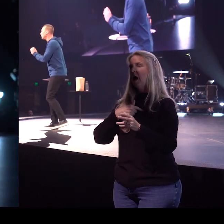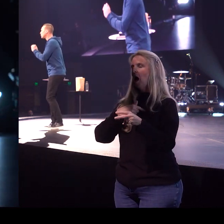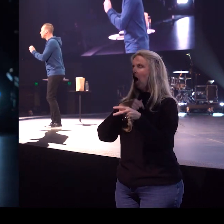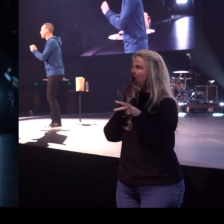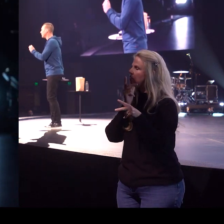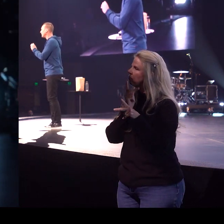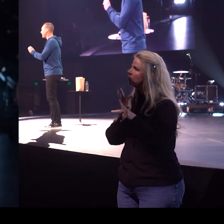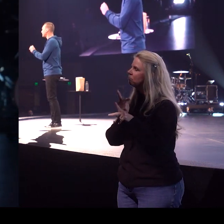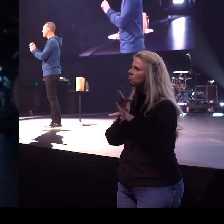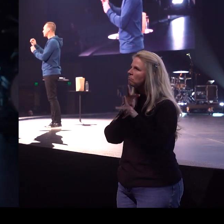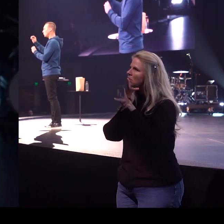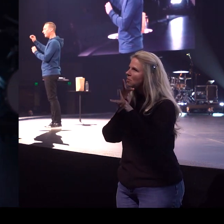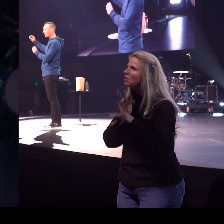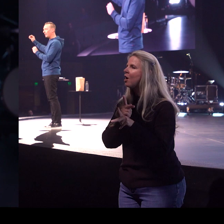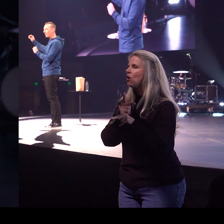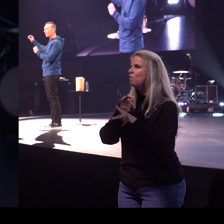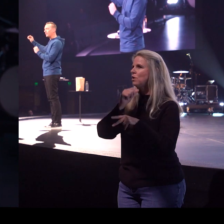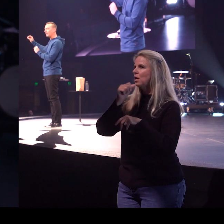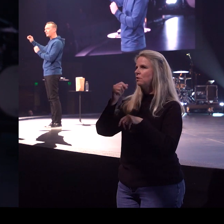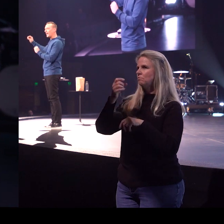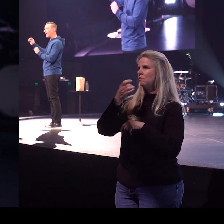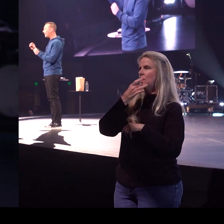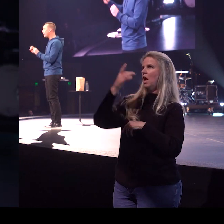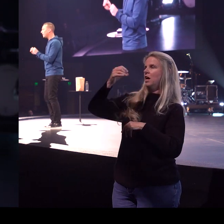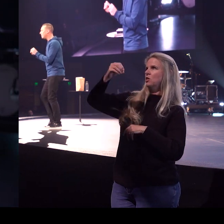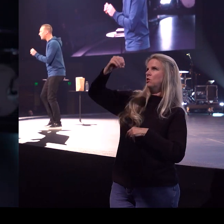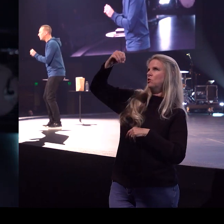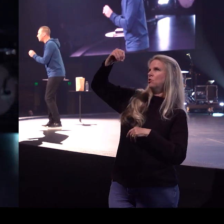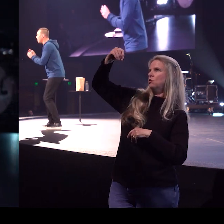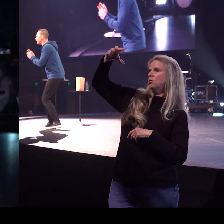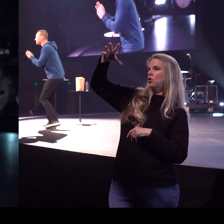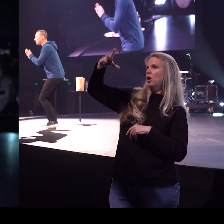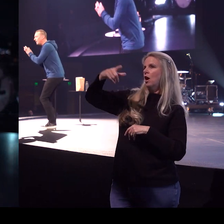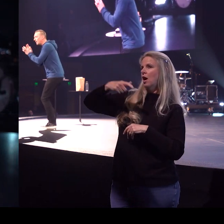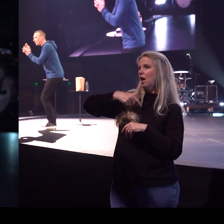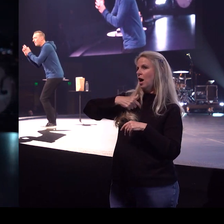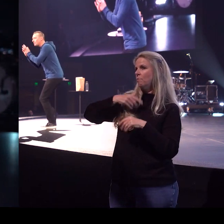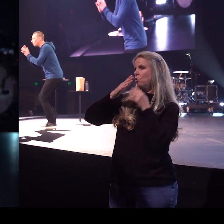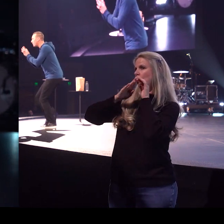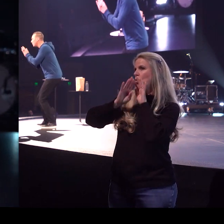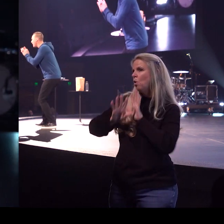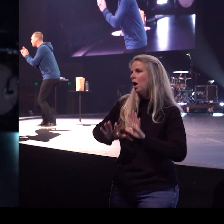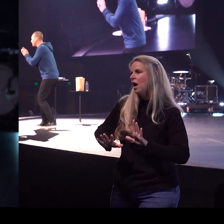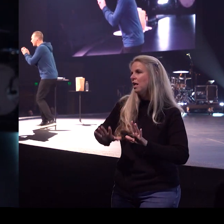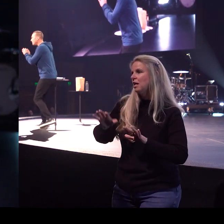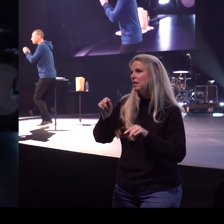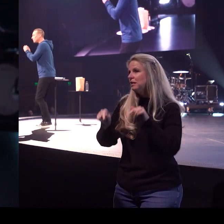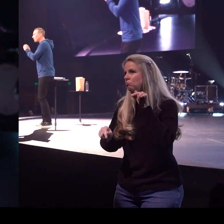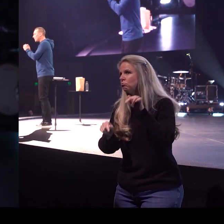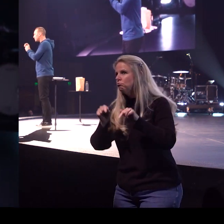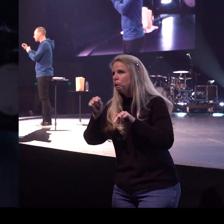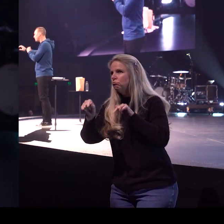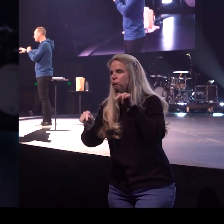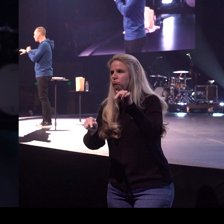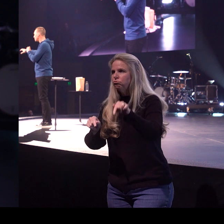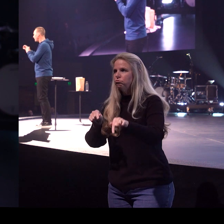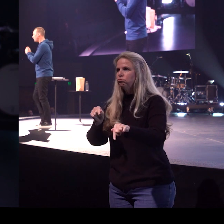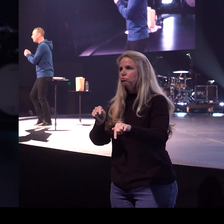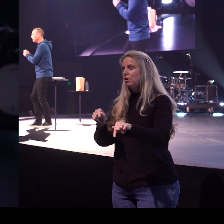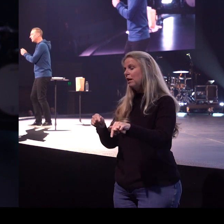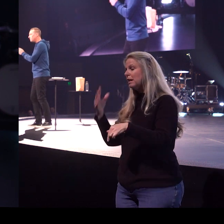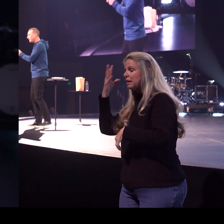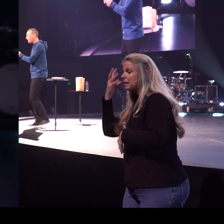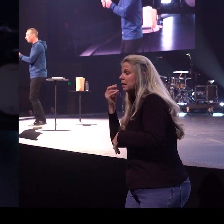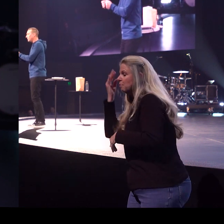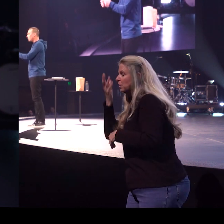careful turning on the lights not to wake her up. Okay, I'm like a little mice. I'm like a little mouse walking around. And I'm like, you know, Sleeping Beauty's over